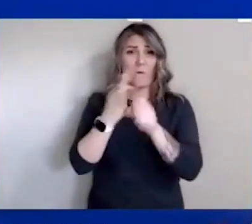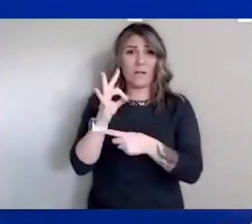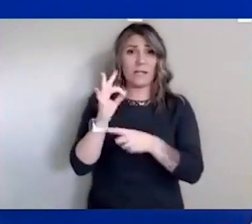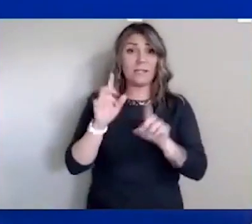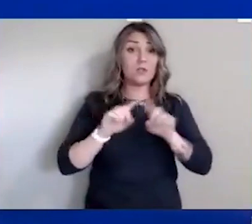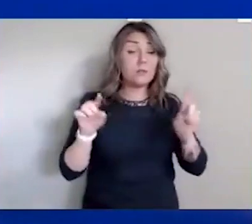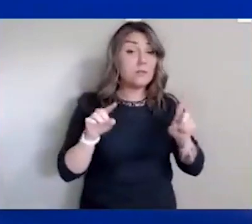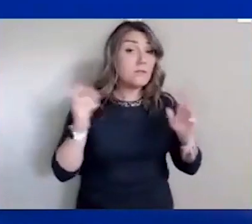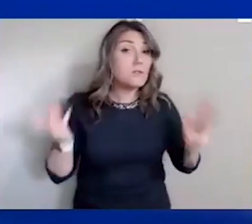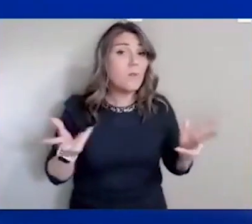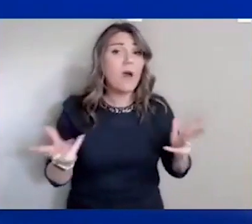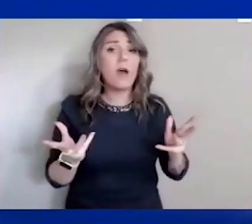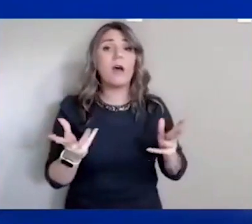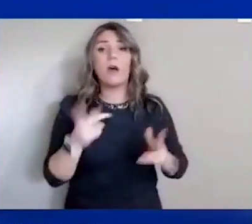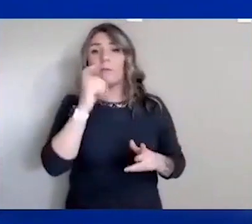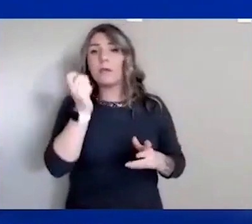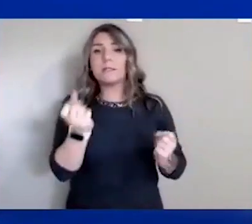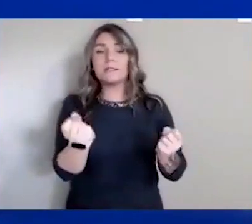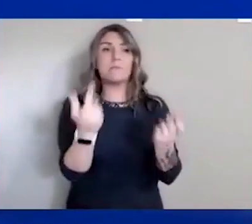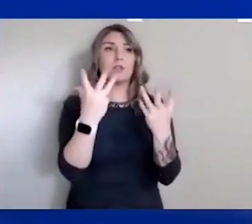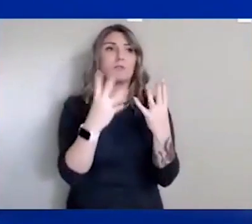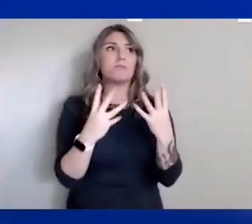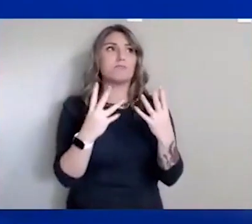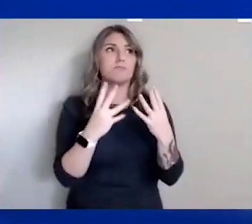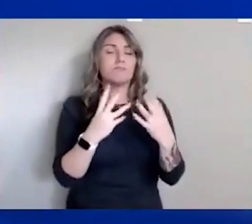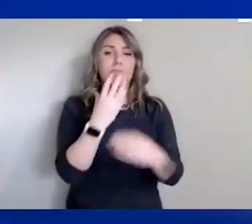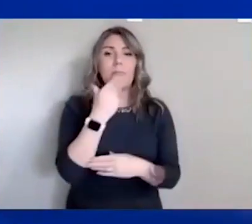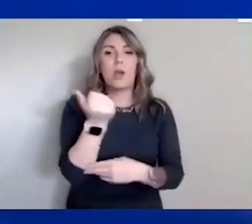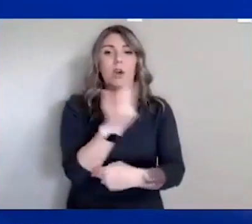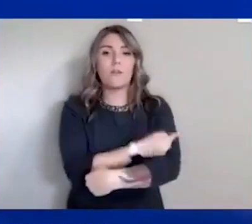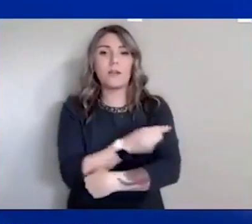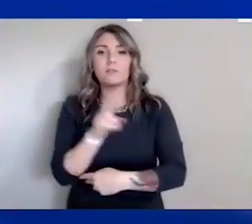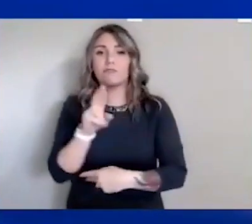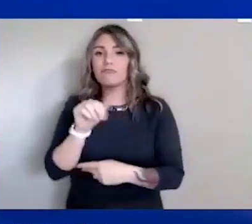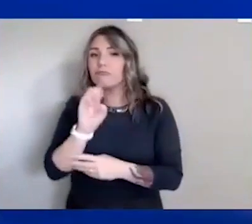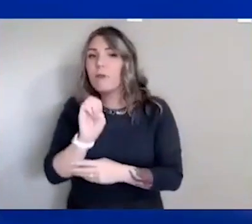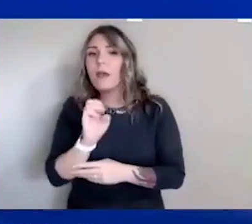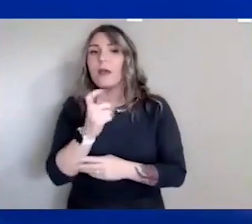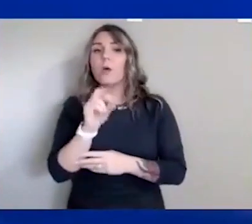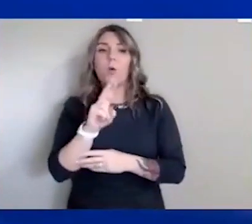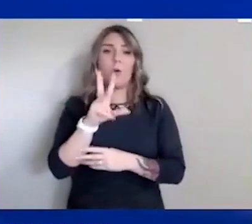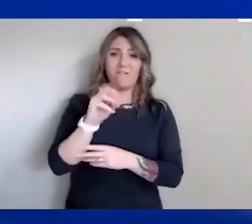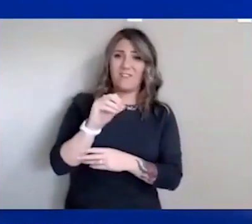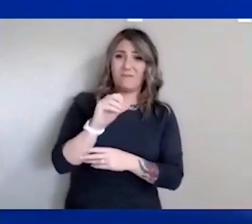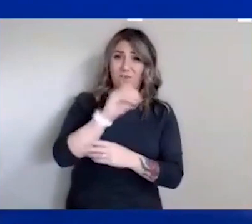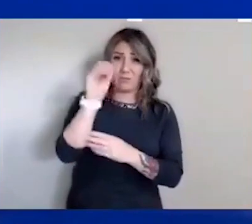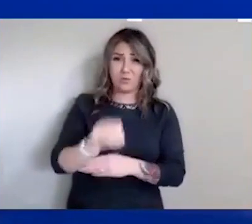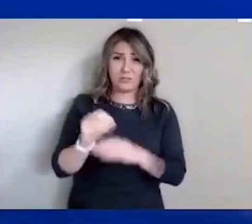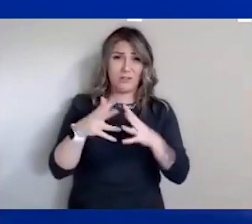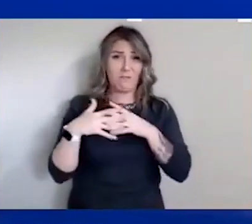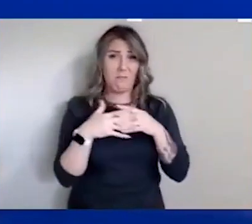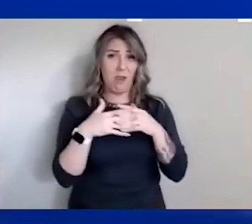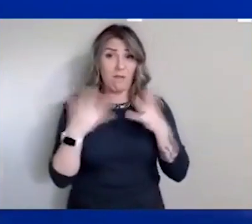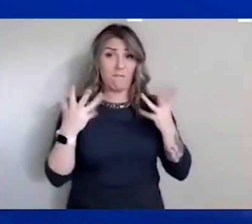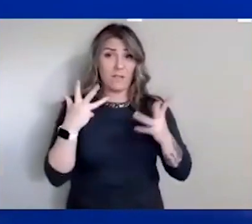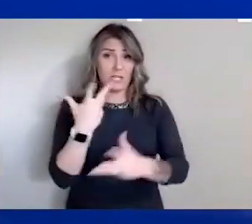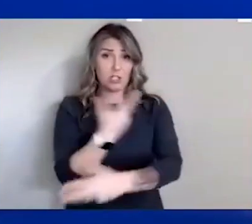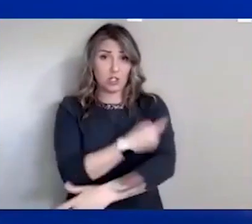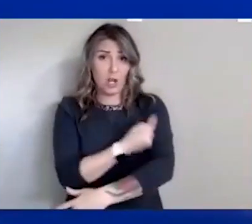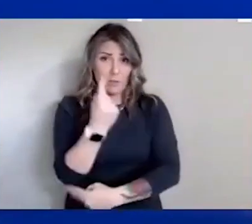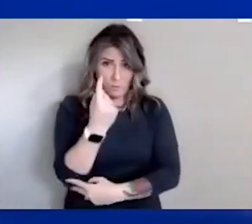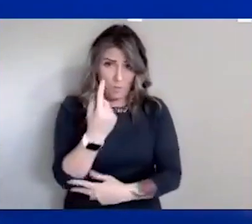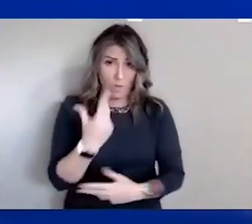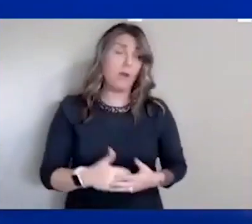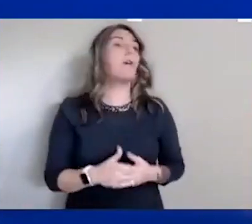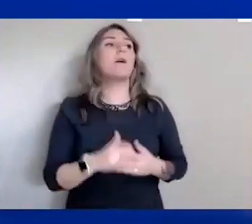because we have so much better vaccination rates, over 50% of Americans have had one shot at least, and there is some host immunity that's already